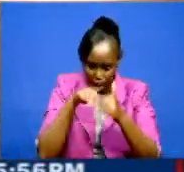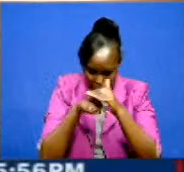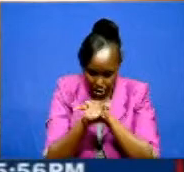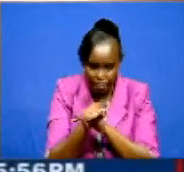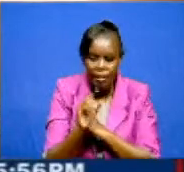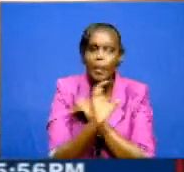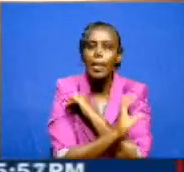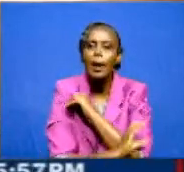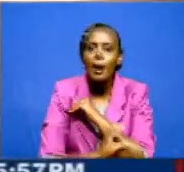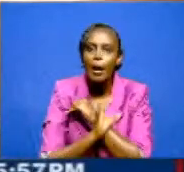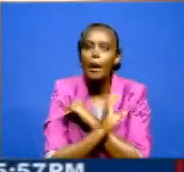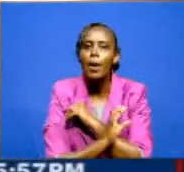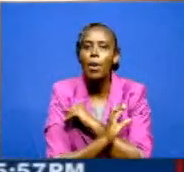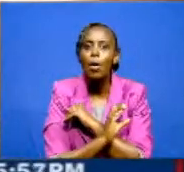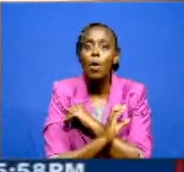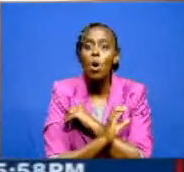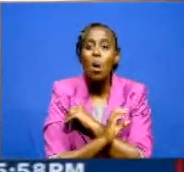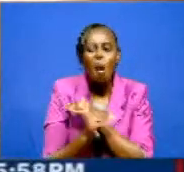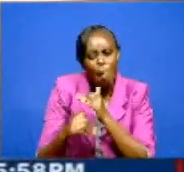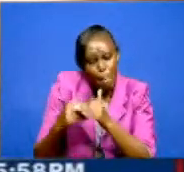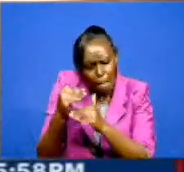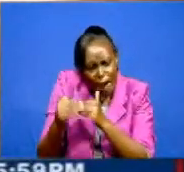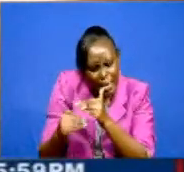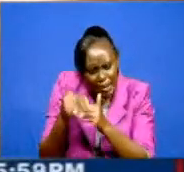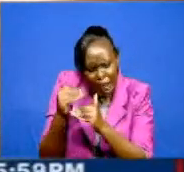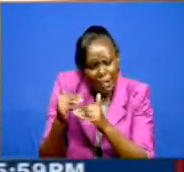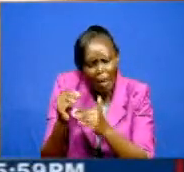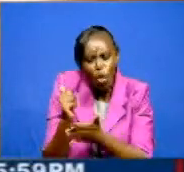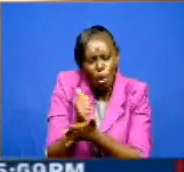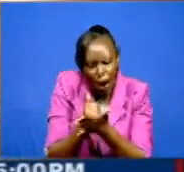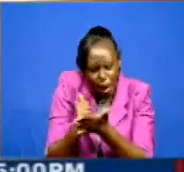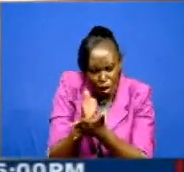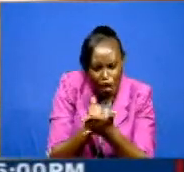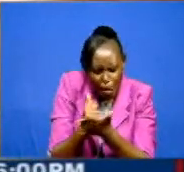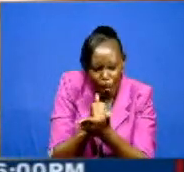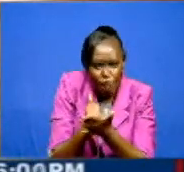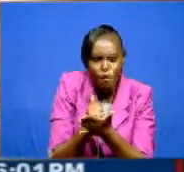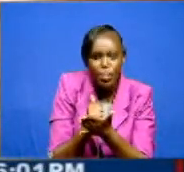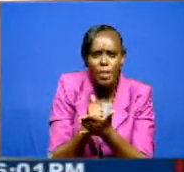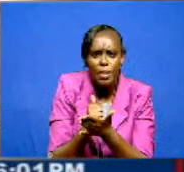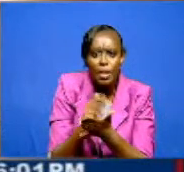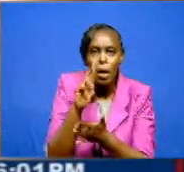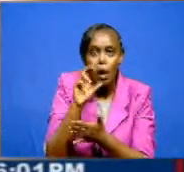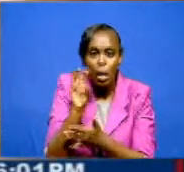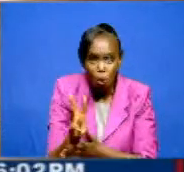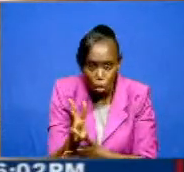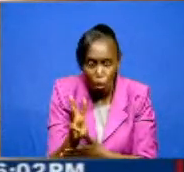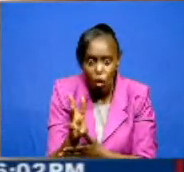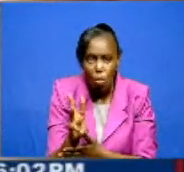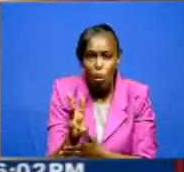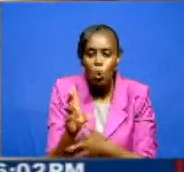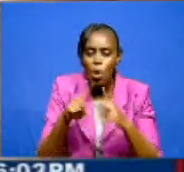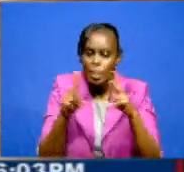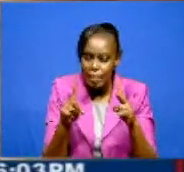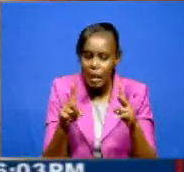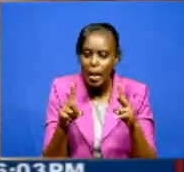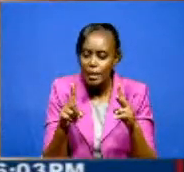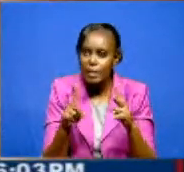country, or raw coffee which will get into this country, so that we can start